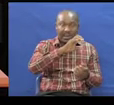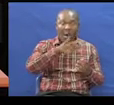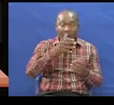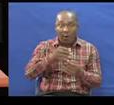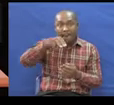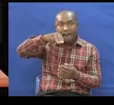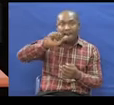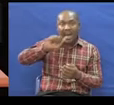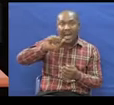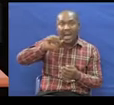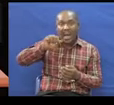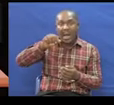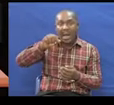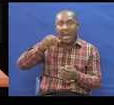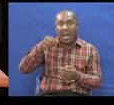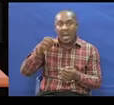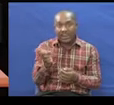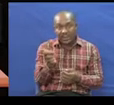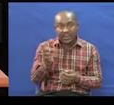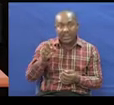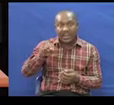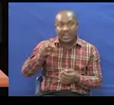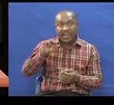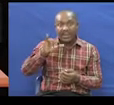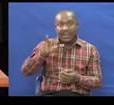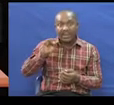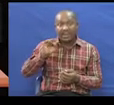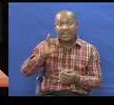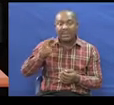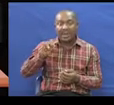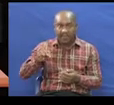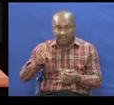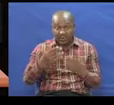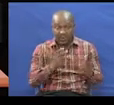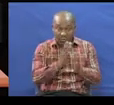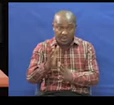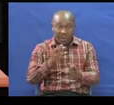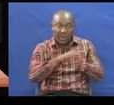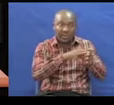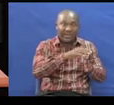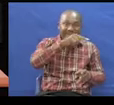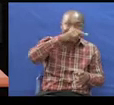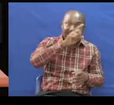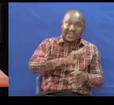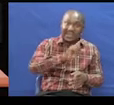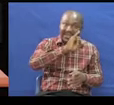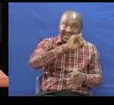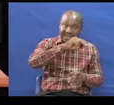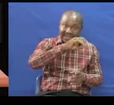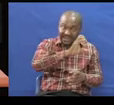we are preparing hydrogen from either reaction of dilute acid with zinc as the moderate reactive